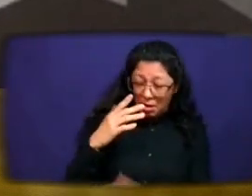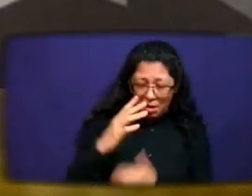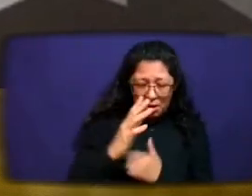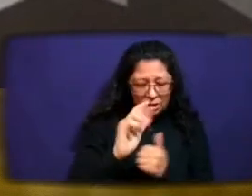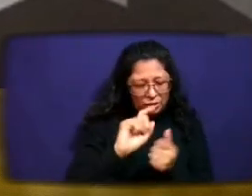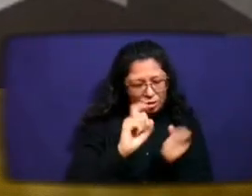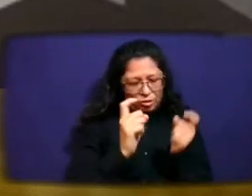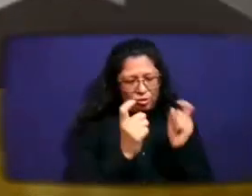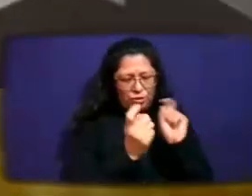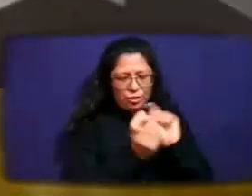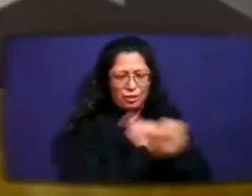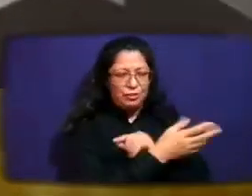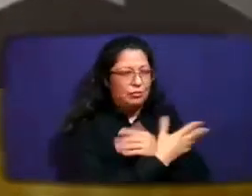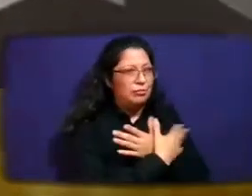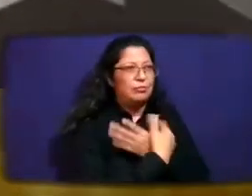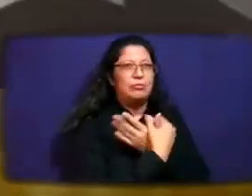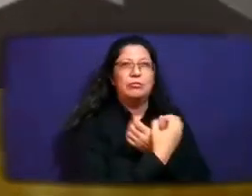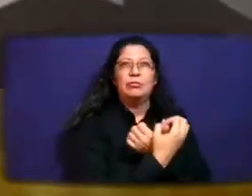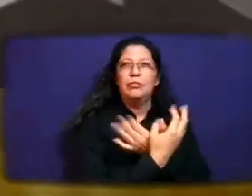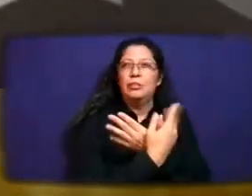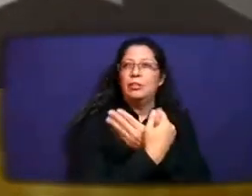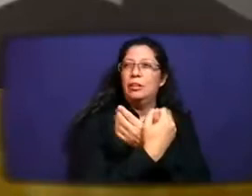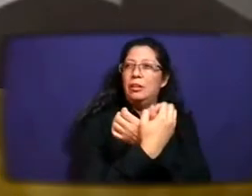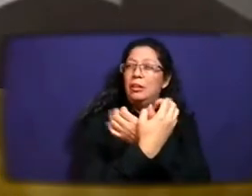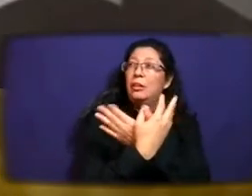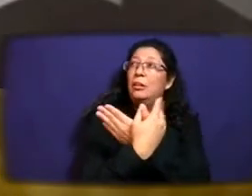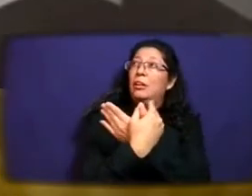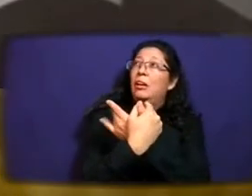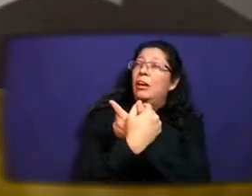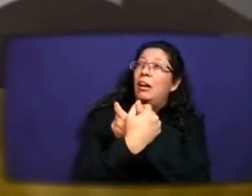single butterfly flying towards the sun.